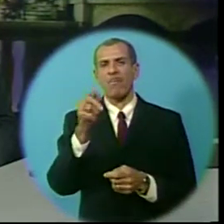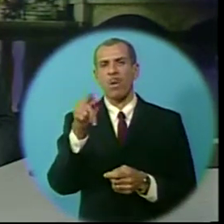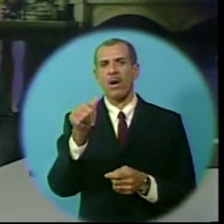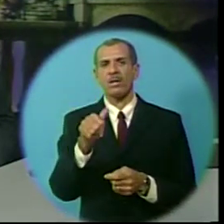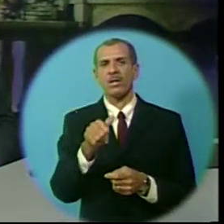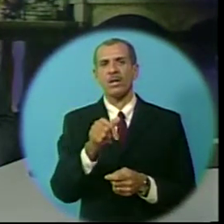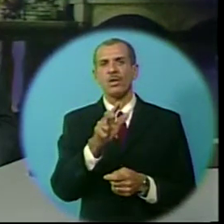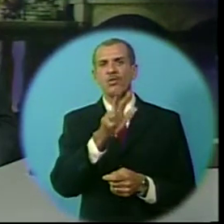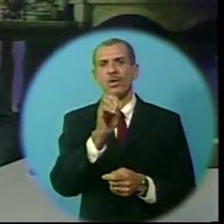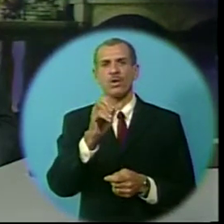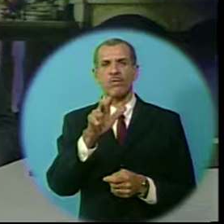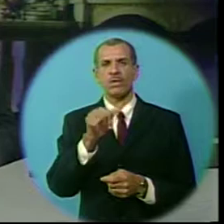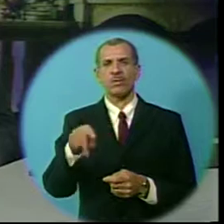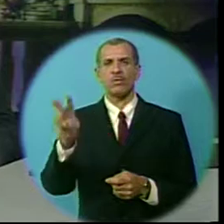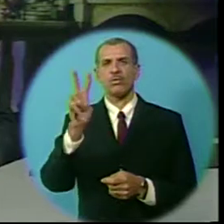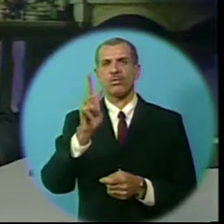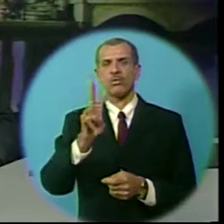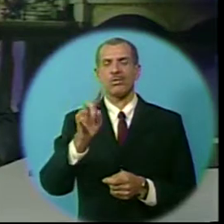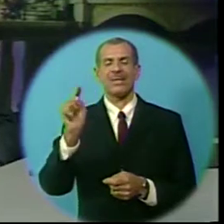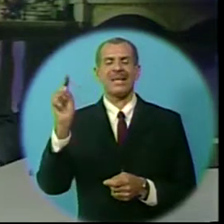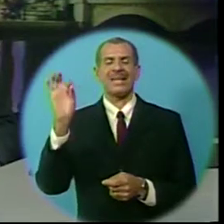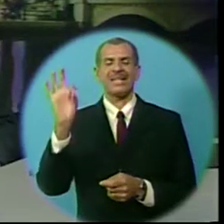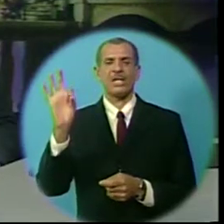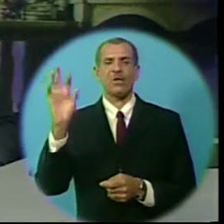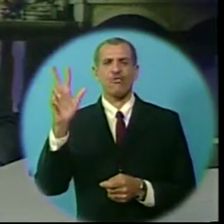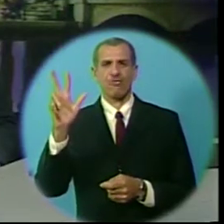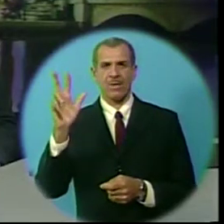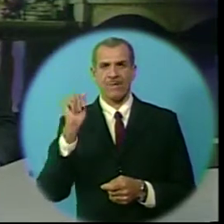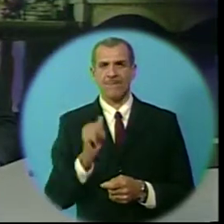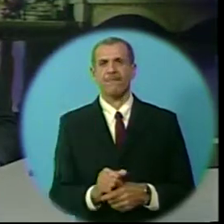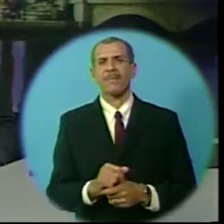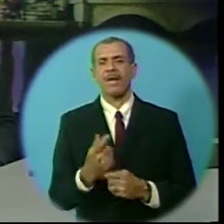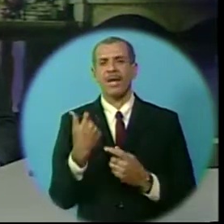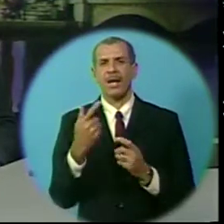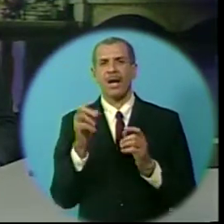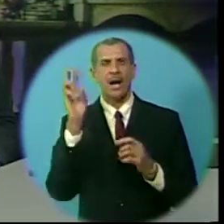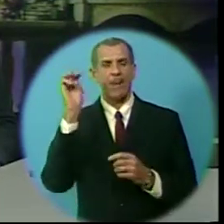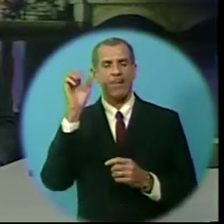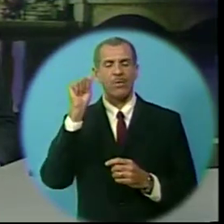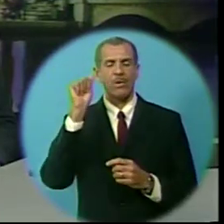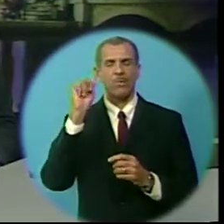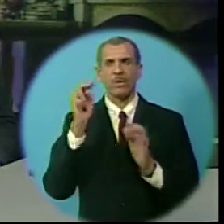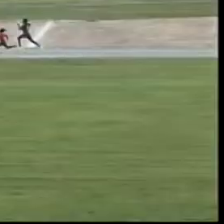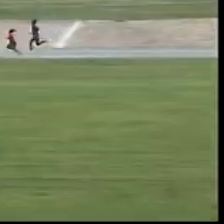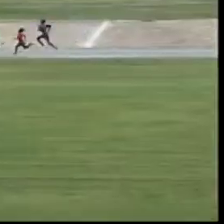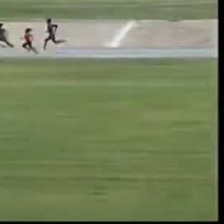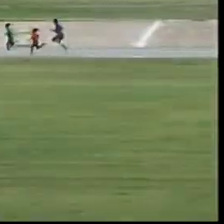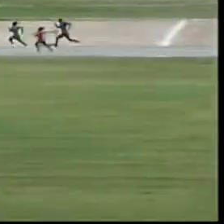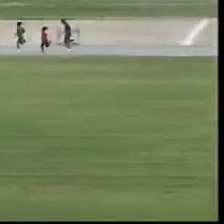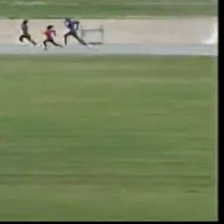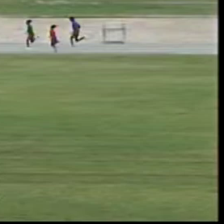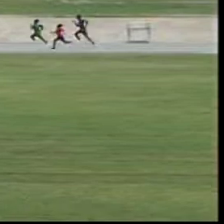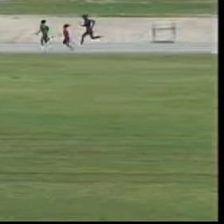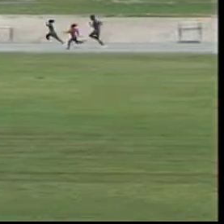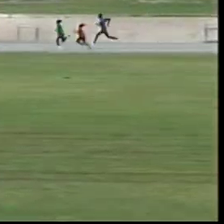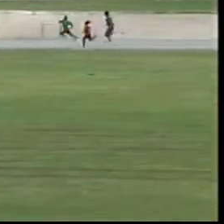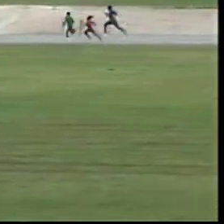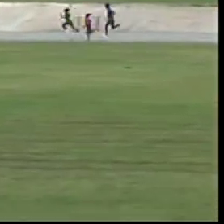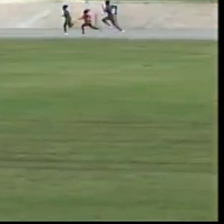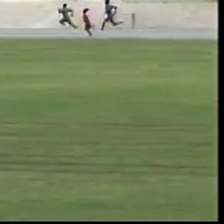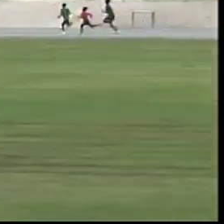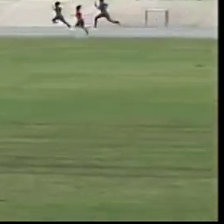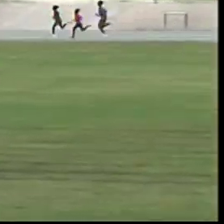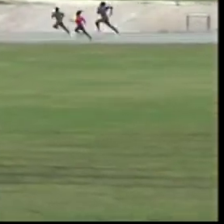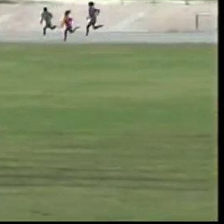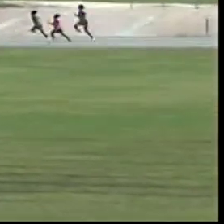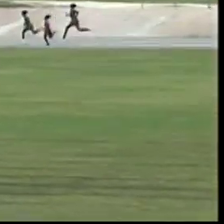303 to 293. It actually came down to the relays, as we hear from Amory Burke. This was a position before the start of the relays. Red House